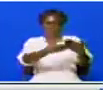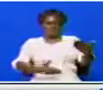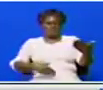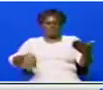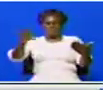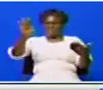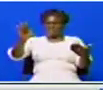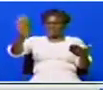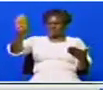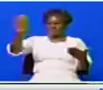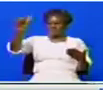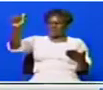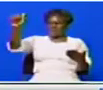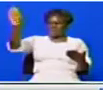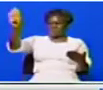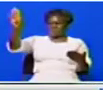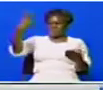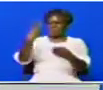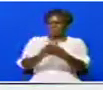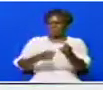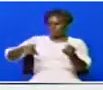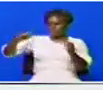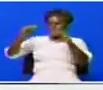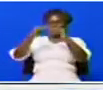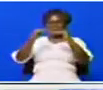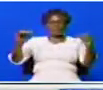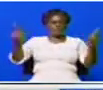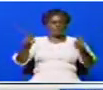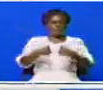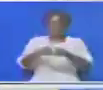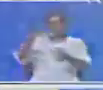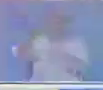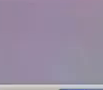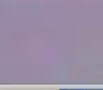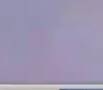34A and B from both the constituency level as well as the polling station level.